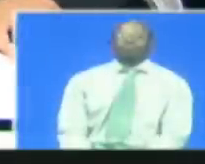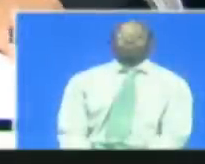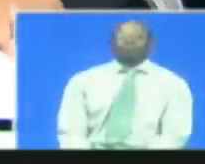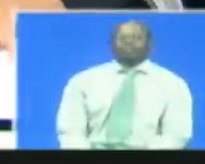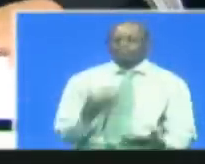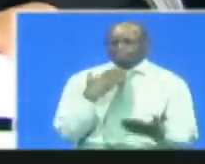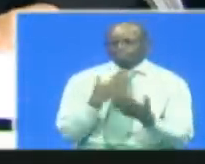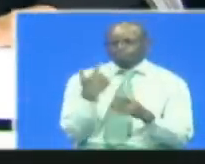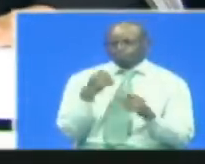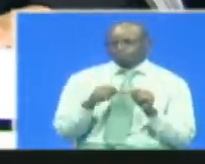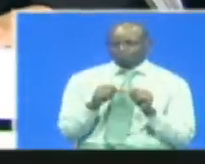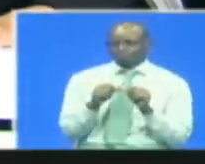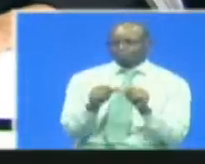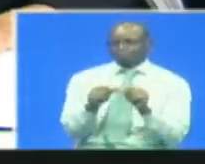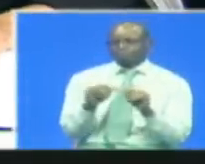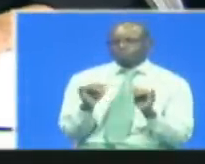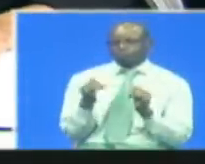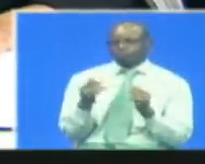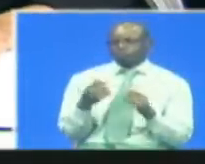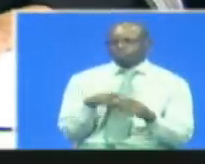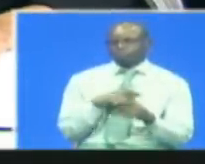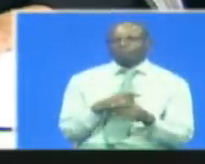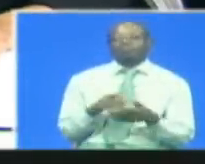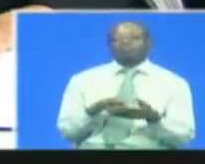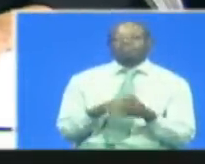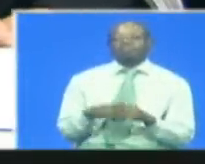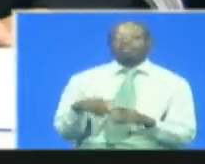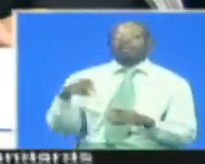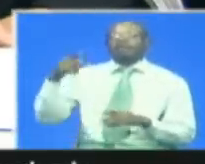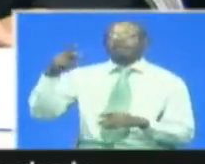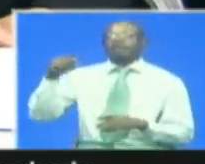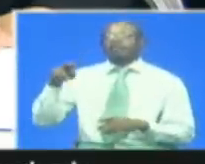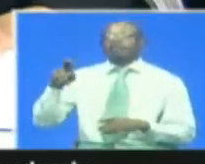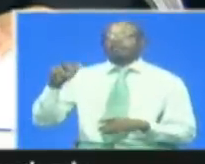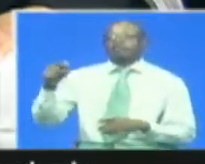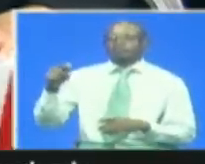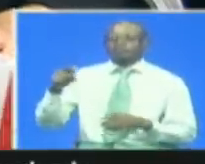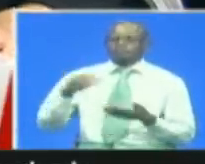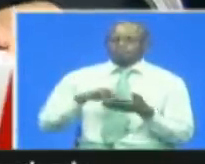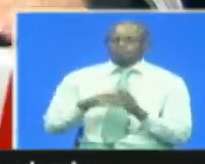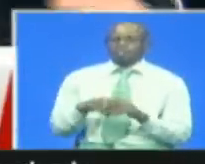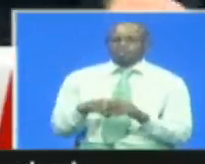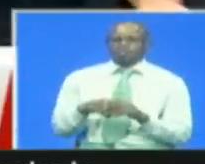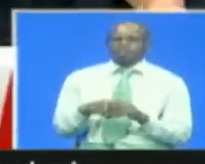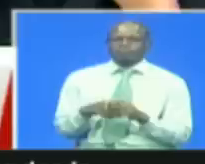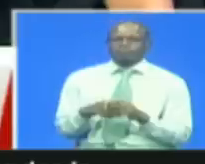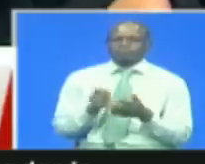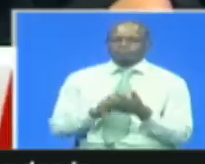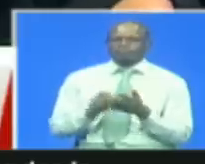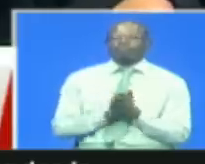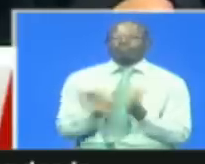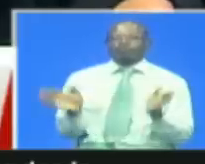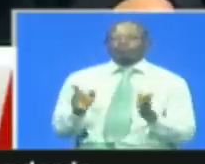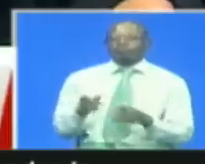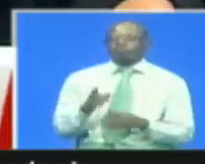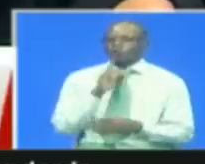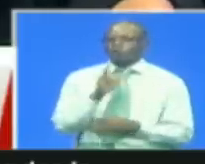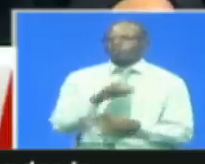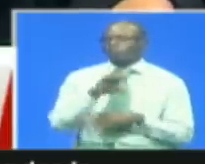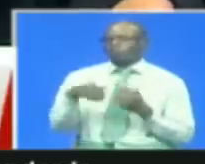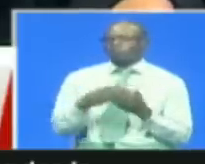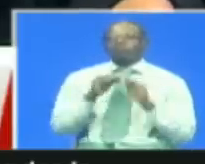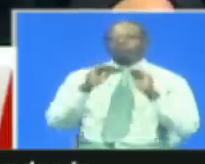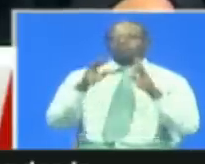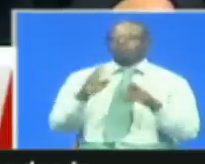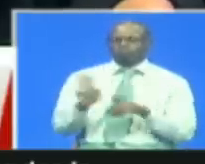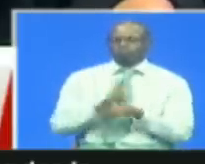Thanks for staying with us. The Kenya National Union of Teachers Secretary General Wilson Sosion has directed all teachers to continue using the